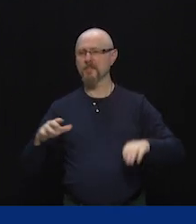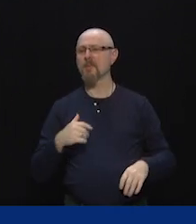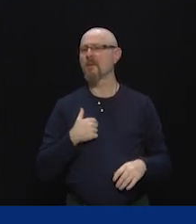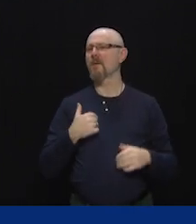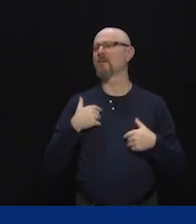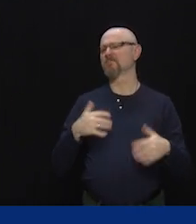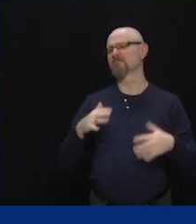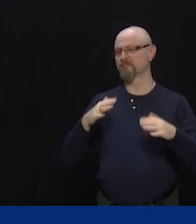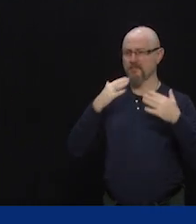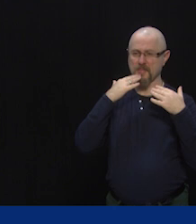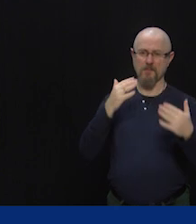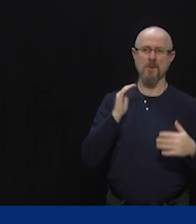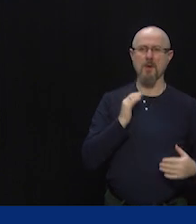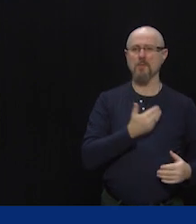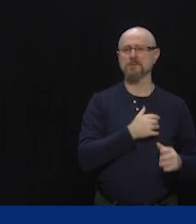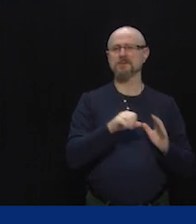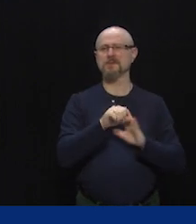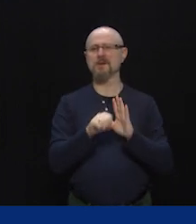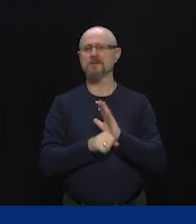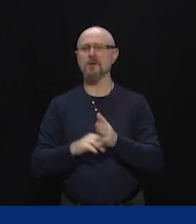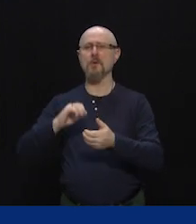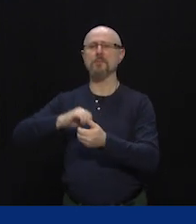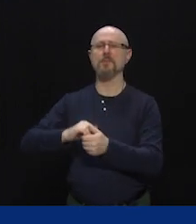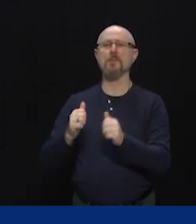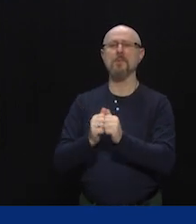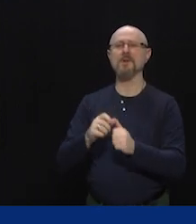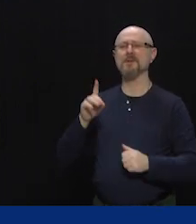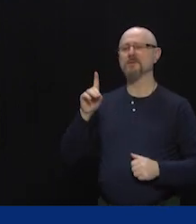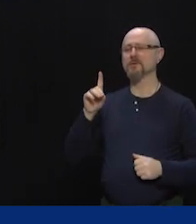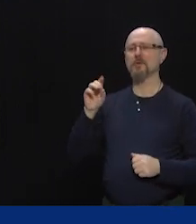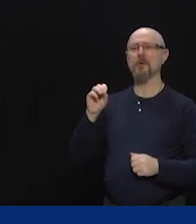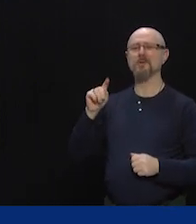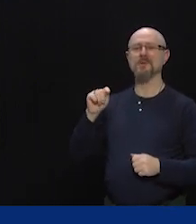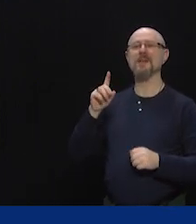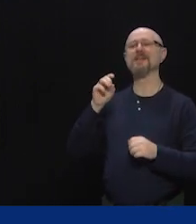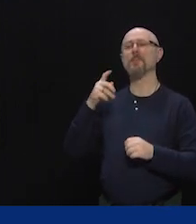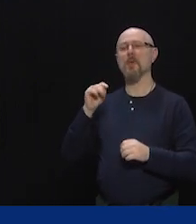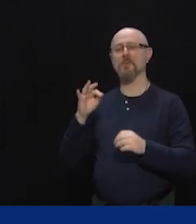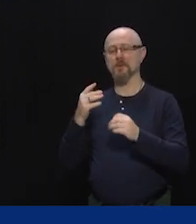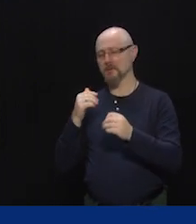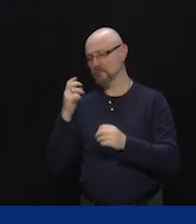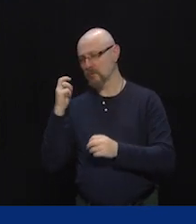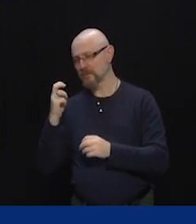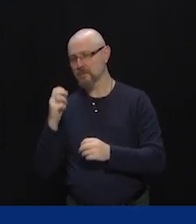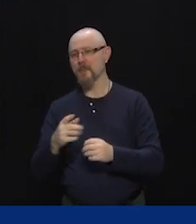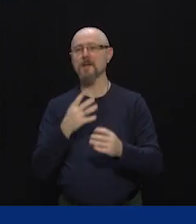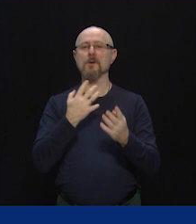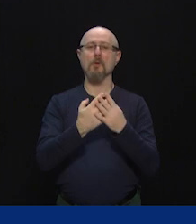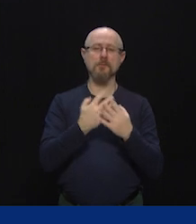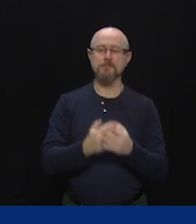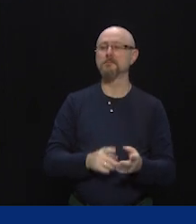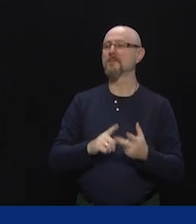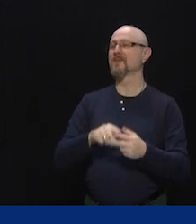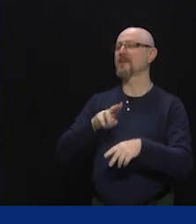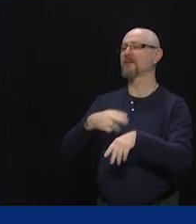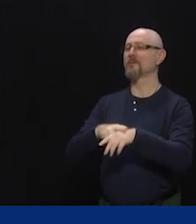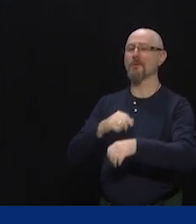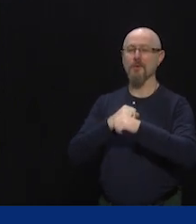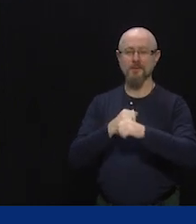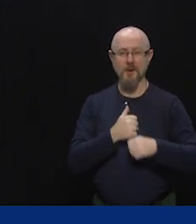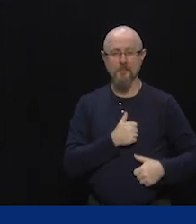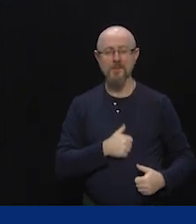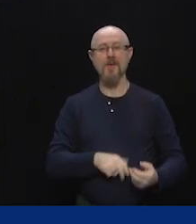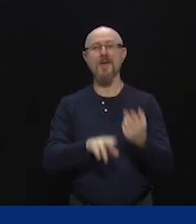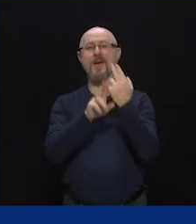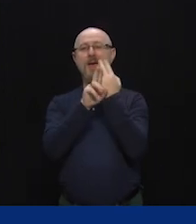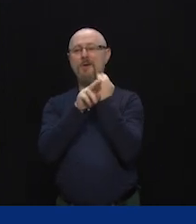our state partners, DOT, Corrections, the National Guard, Thruway, Canals, the Port Authority, and of course our team at